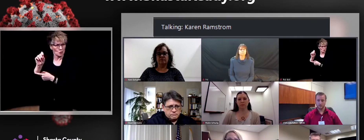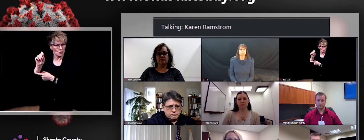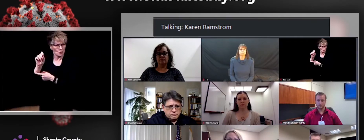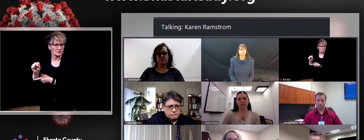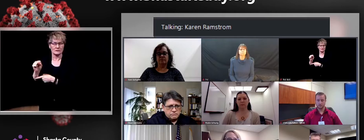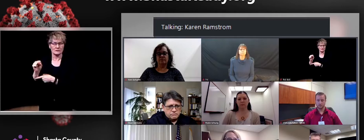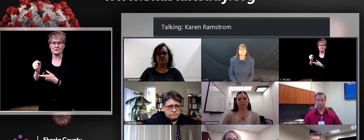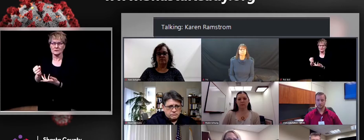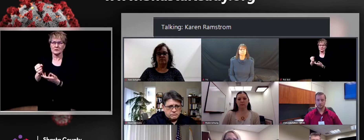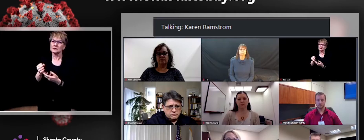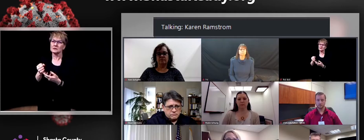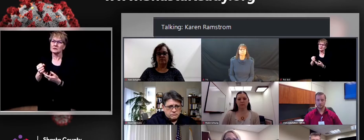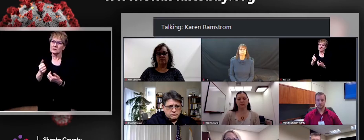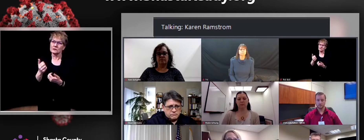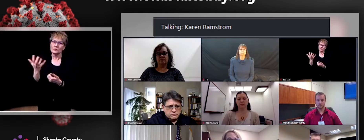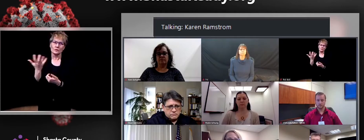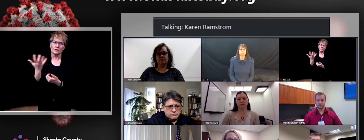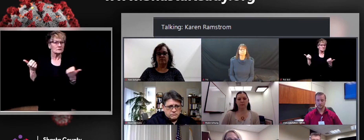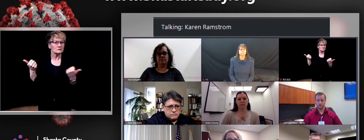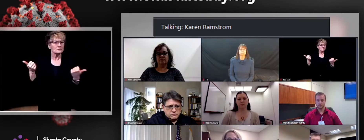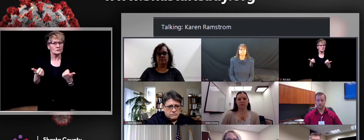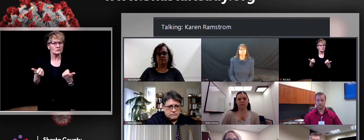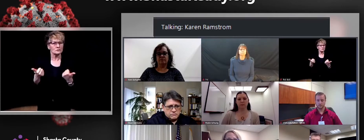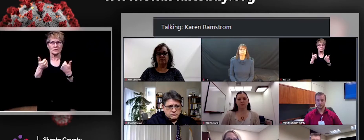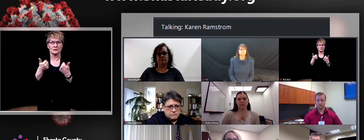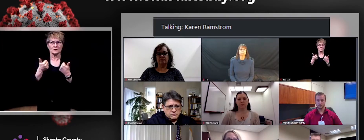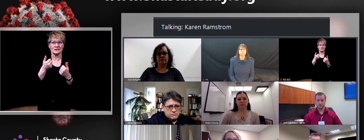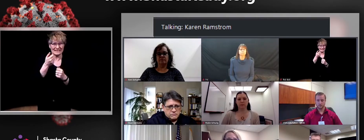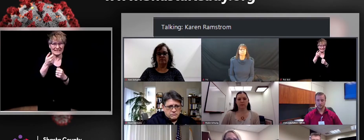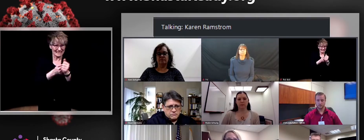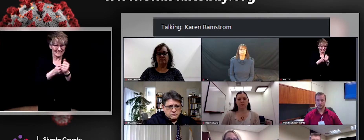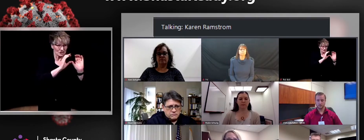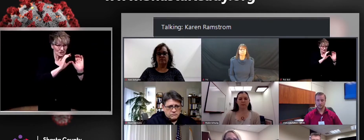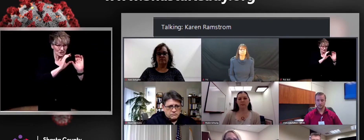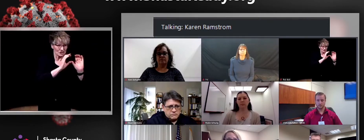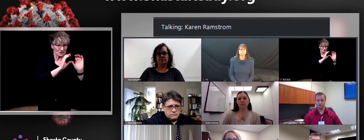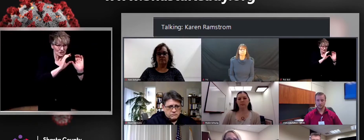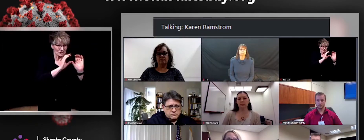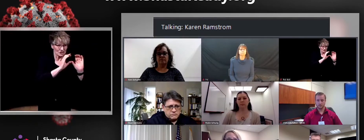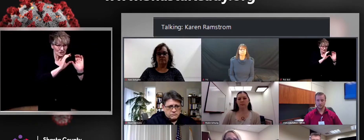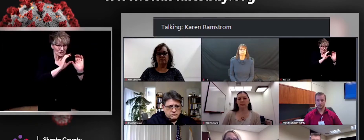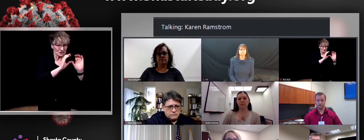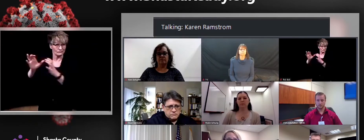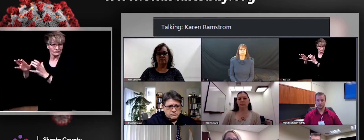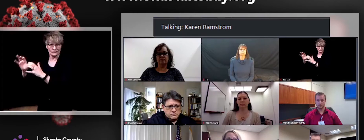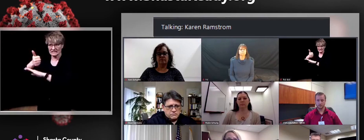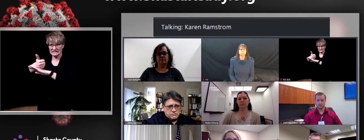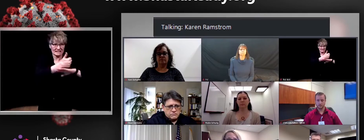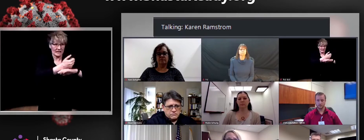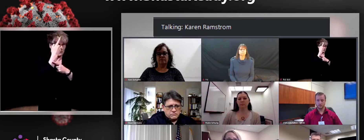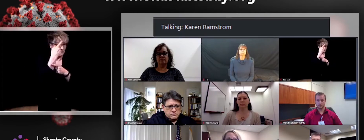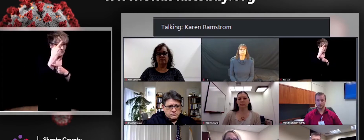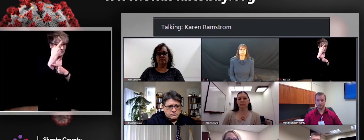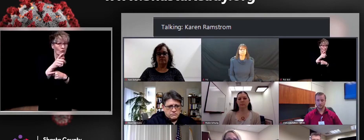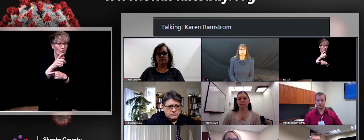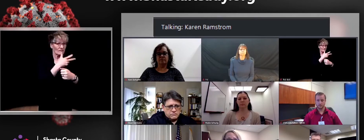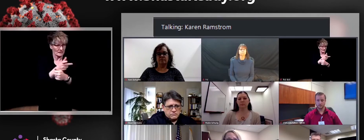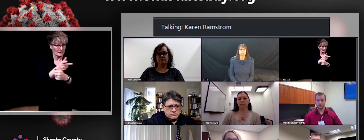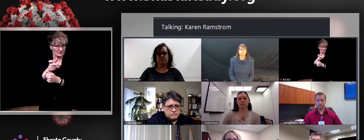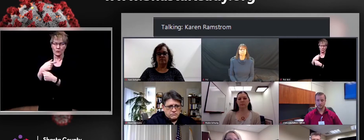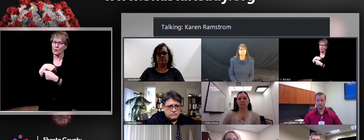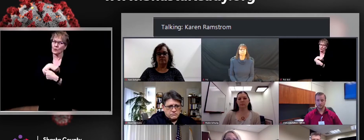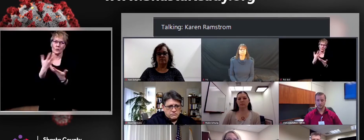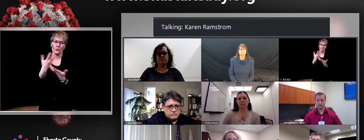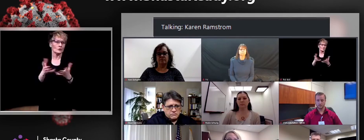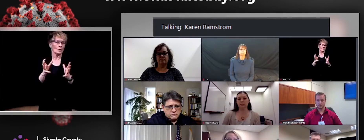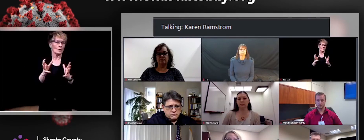who's doing this vaccination, that we don't want to waste doses, and we know we have to use up what we've opened up for that day. And so we've developed